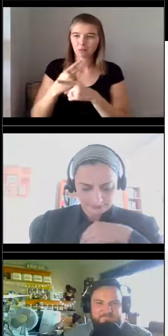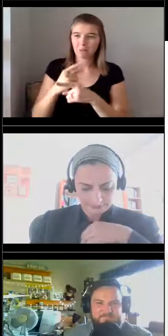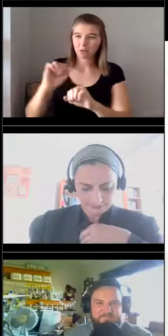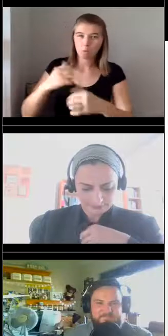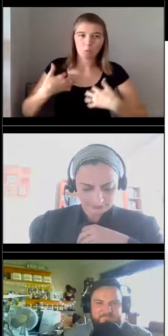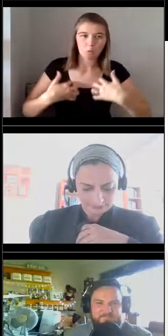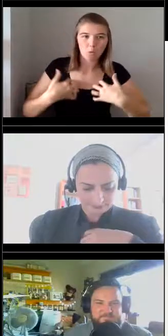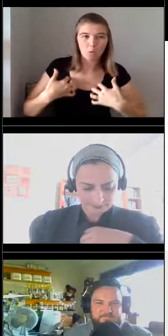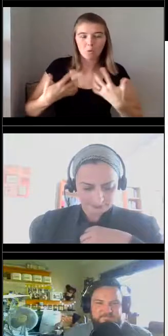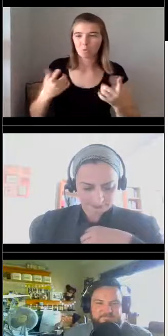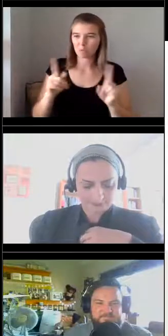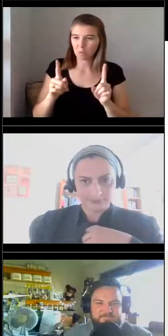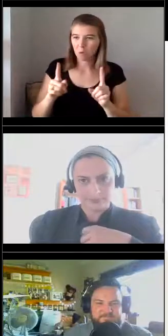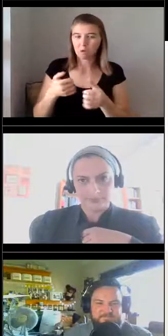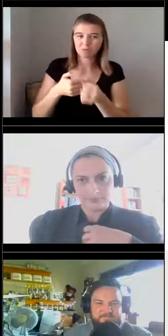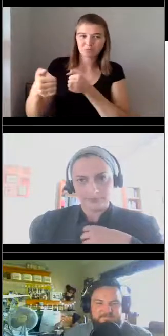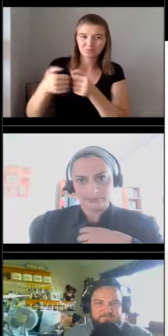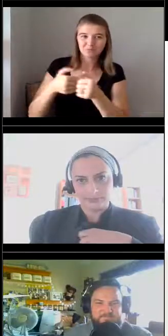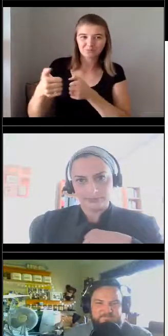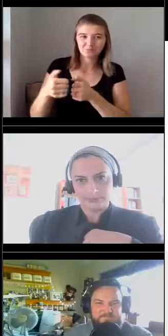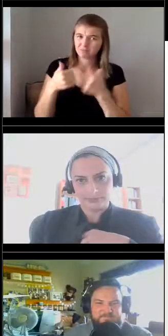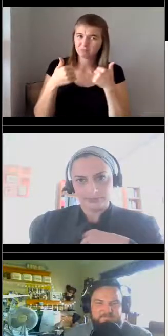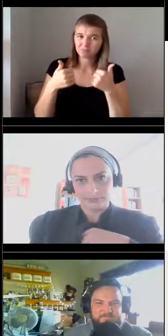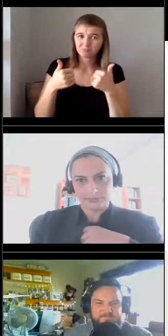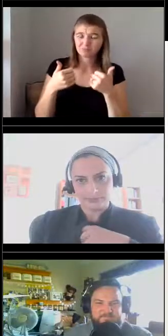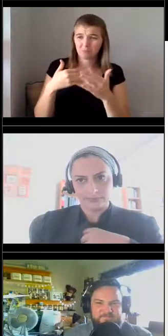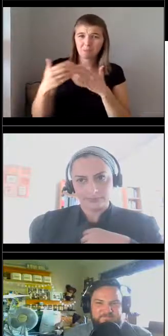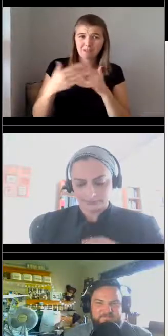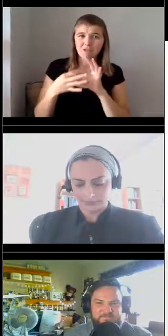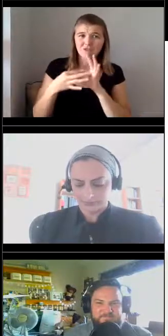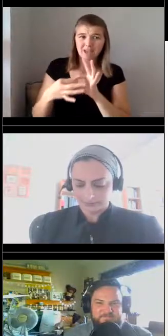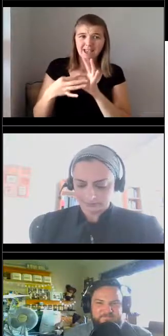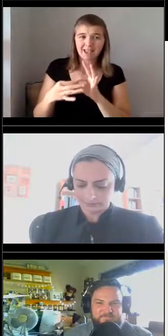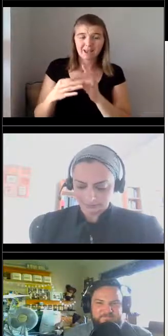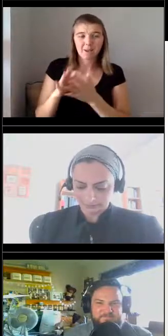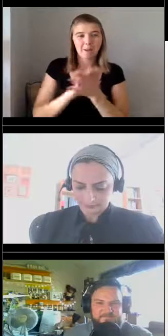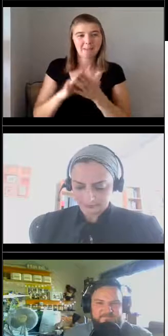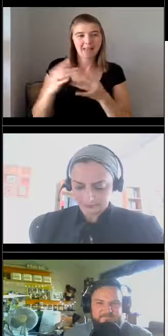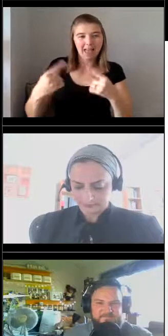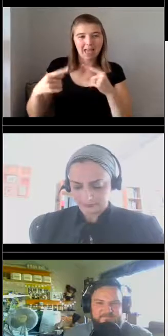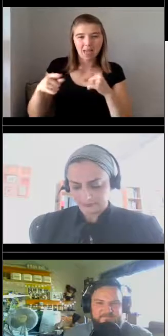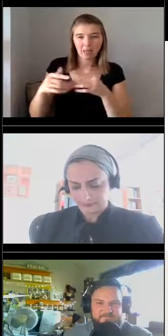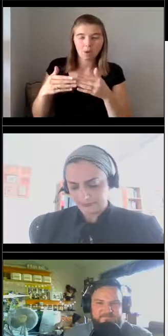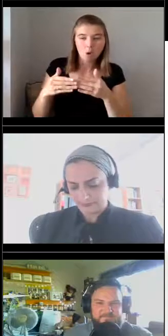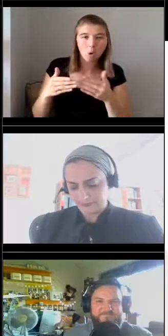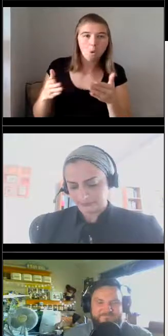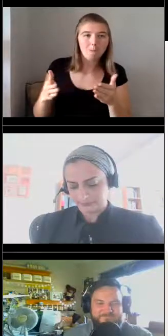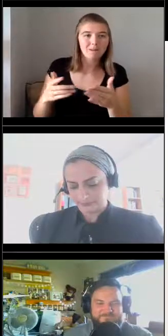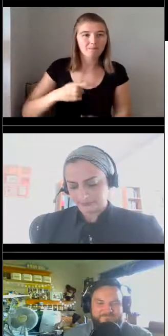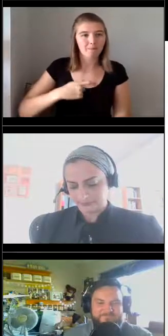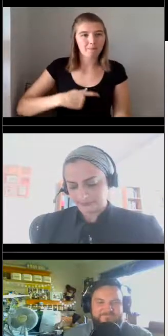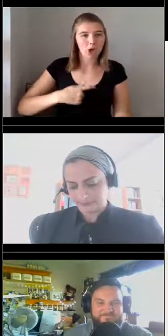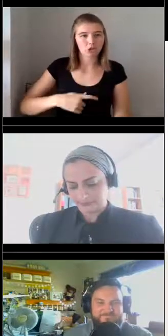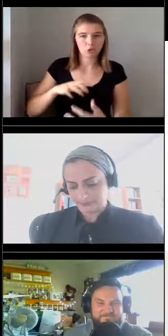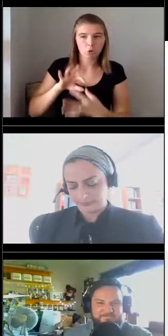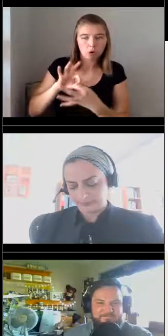so they've been pretty good at that, and we've gotten closer on a personal level,